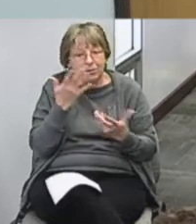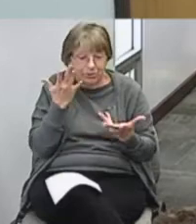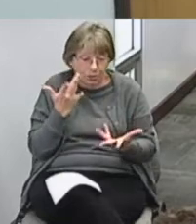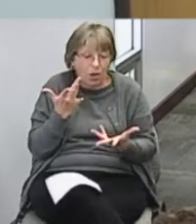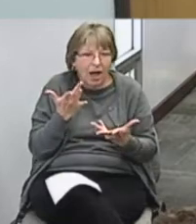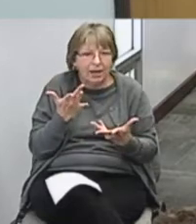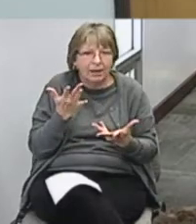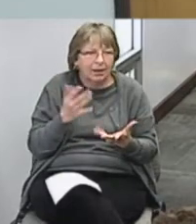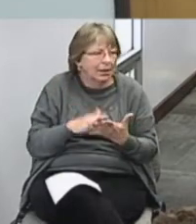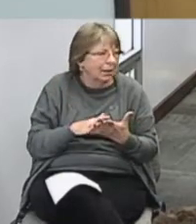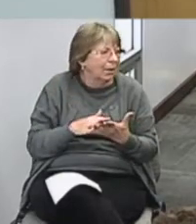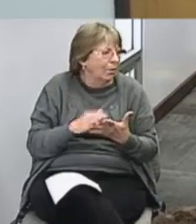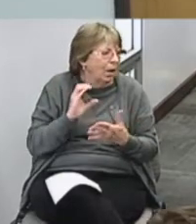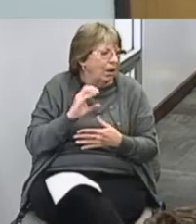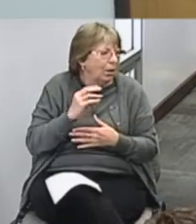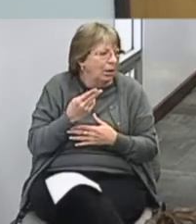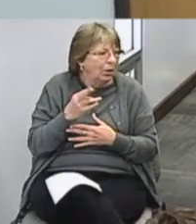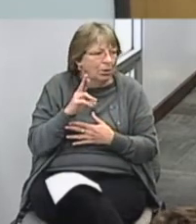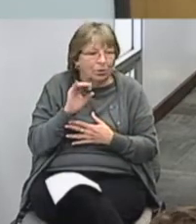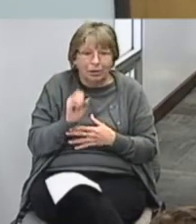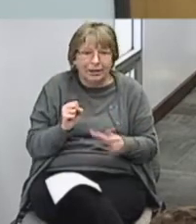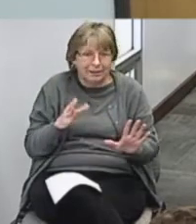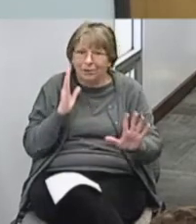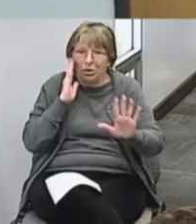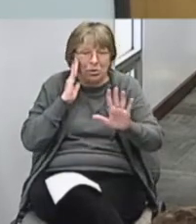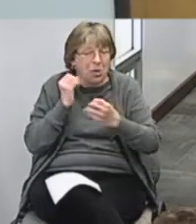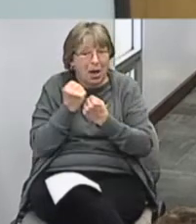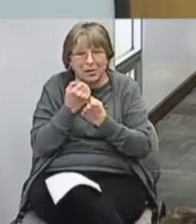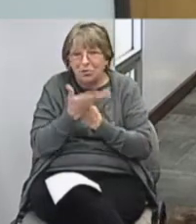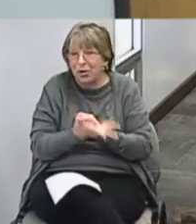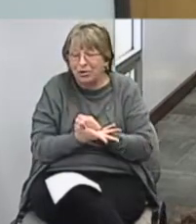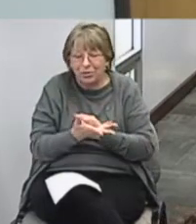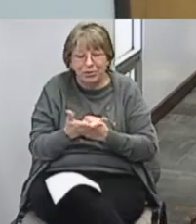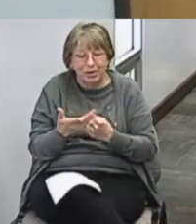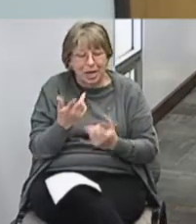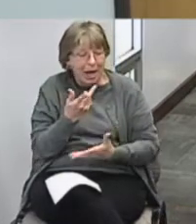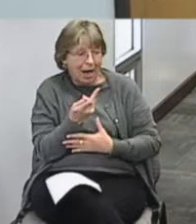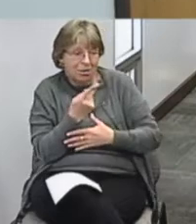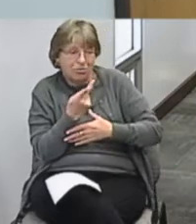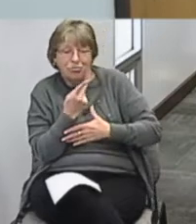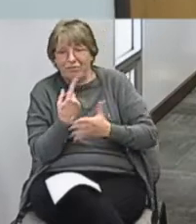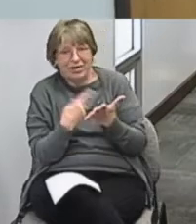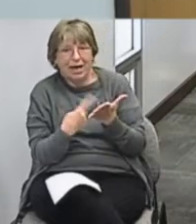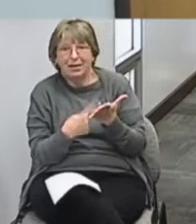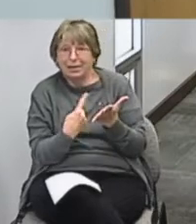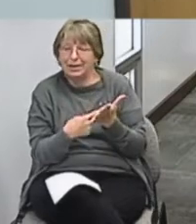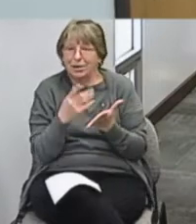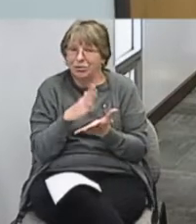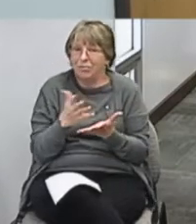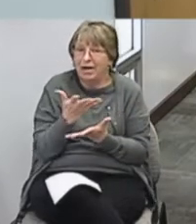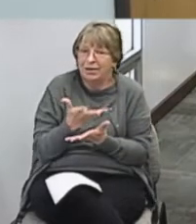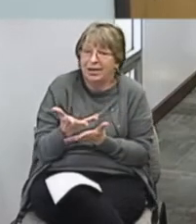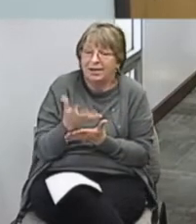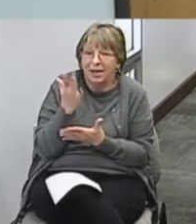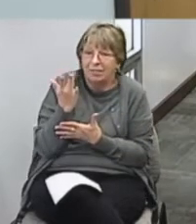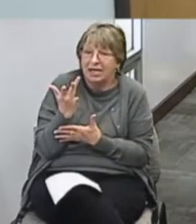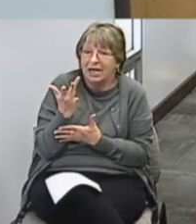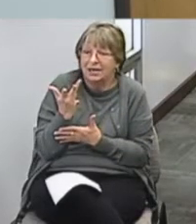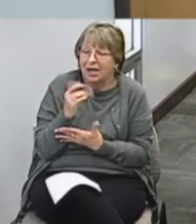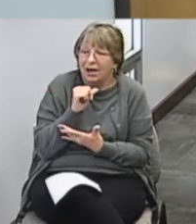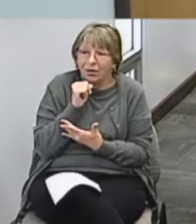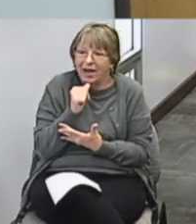which again I support, I'm there. When Chris and I have talked about this, because we